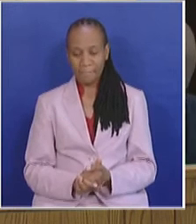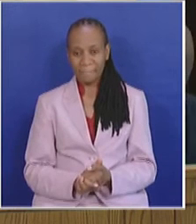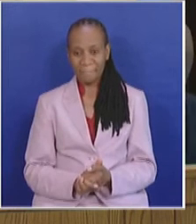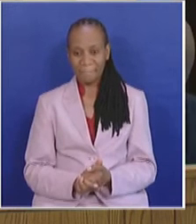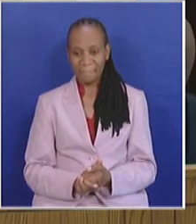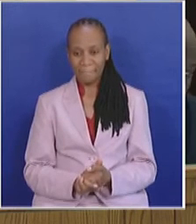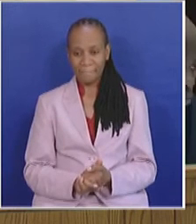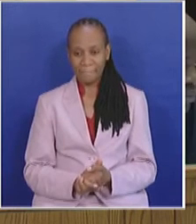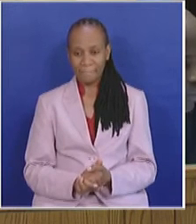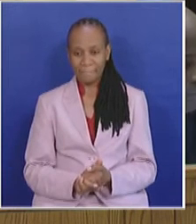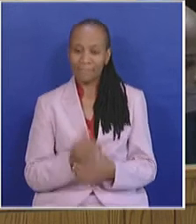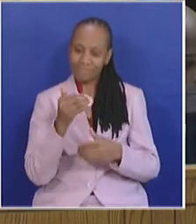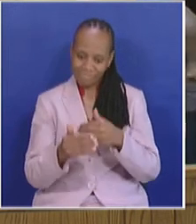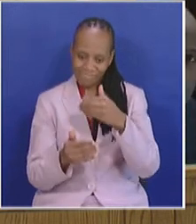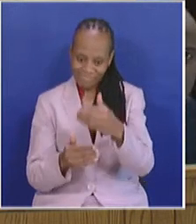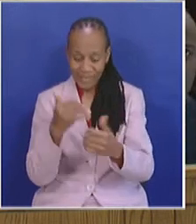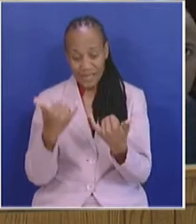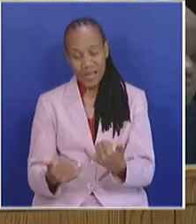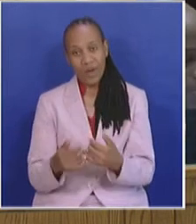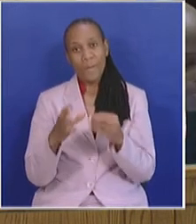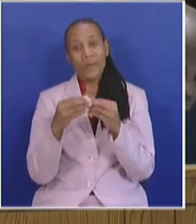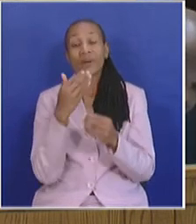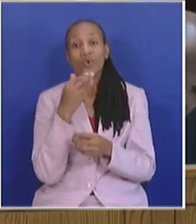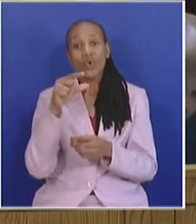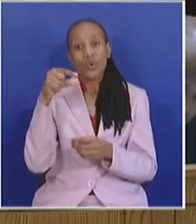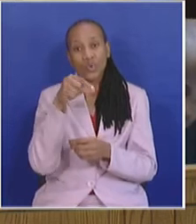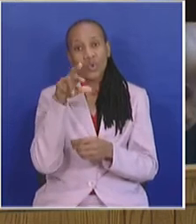We progress to the Honourable Groenewald.